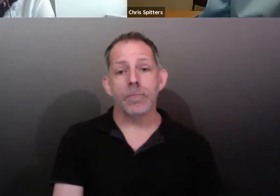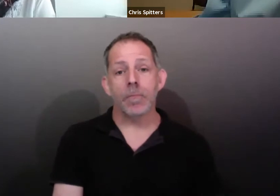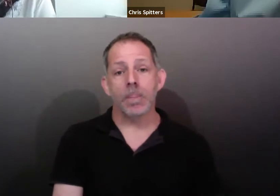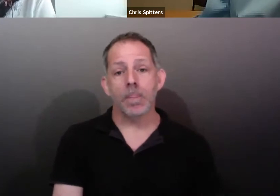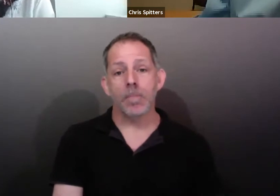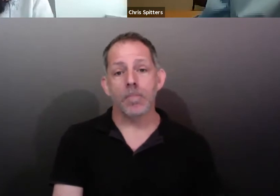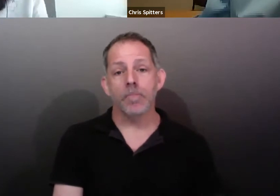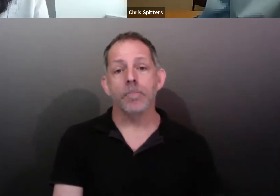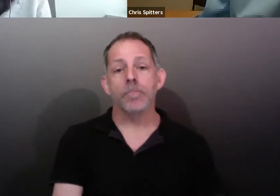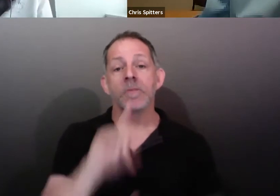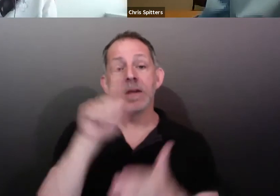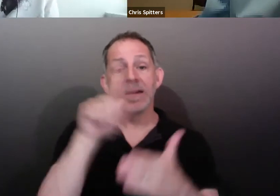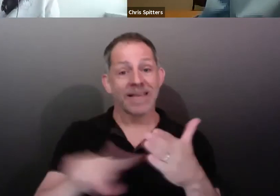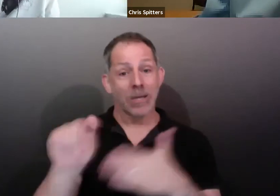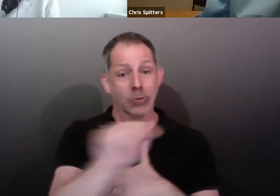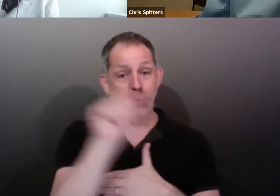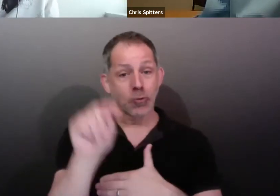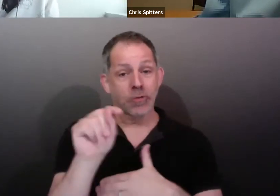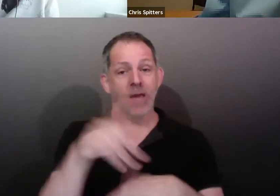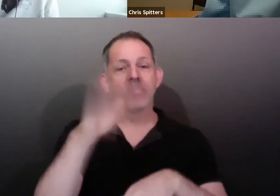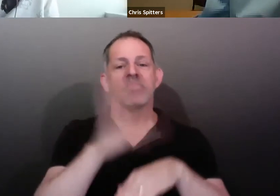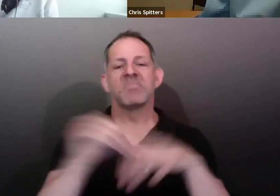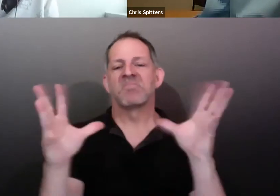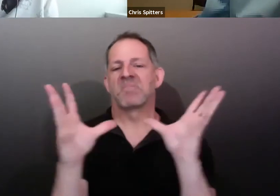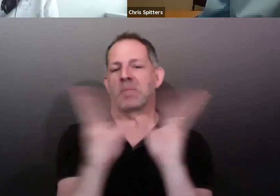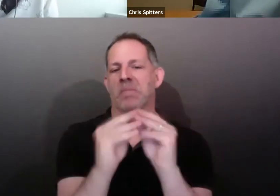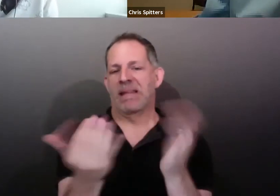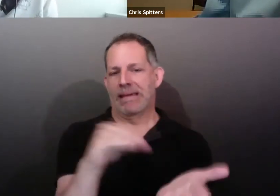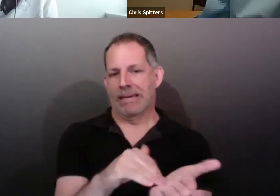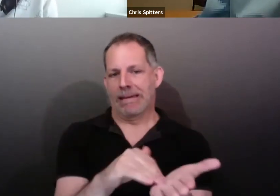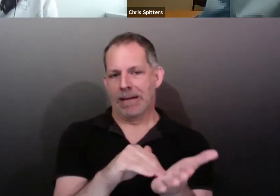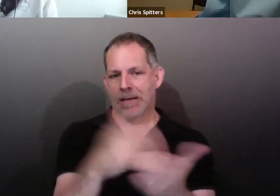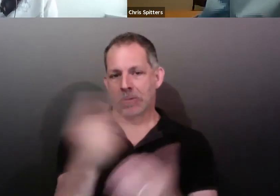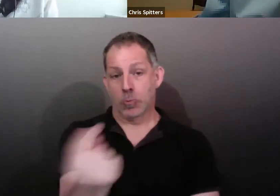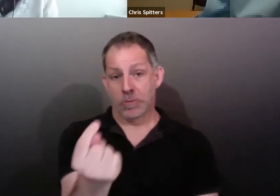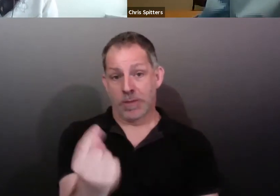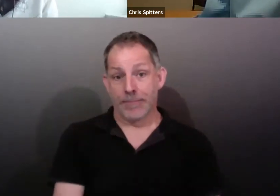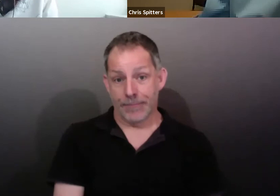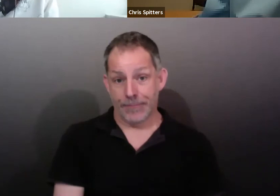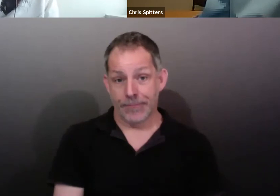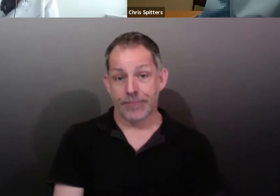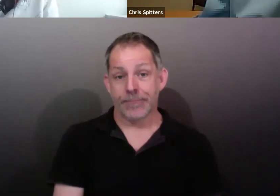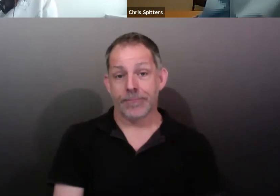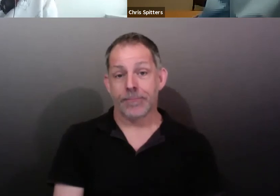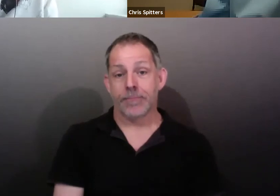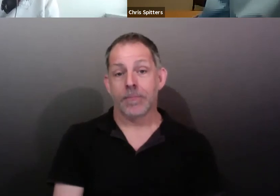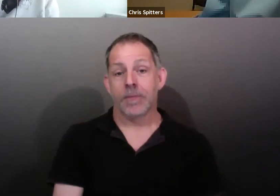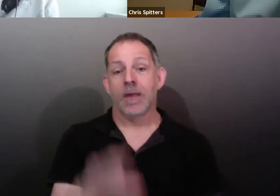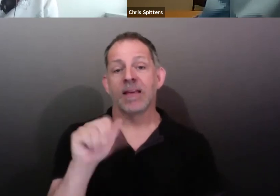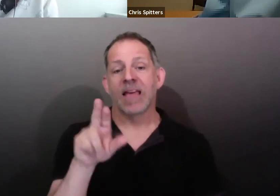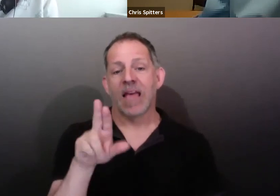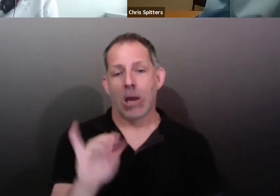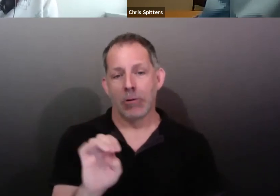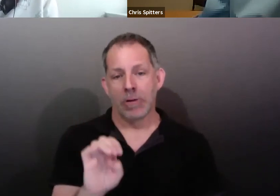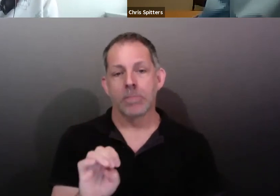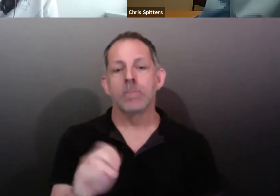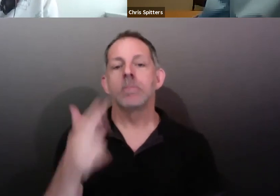Thank you, everyone. This is Carrie in the Joint Information Center. Appreciate your time, and please stay tuned for future availabilities.